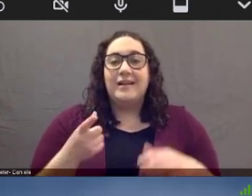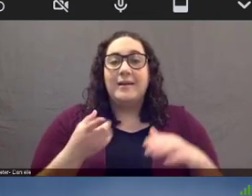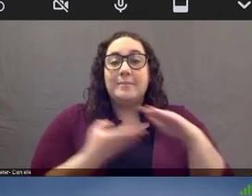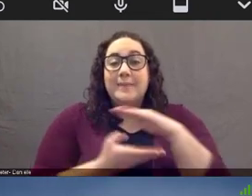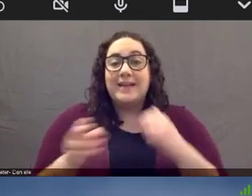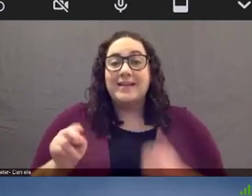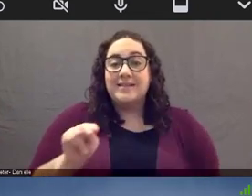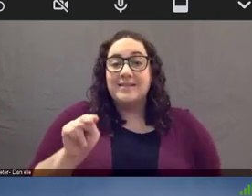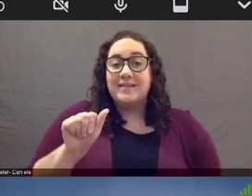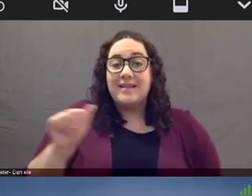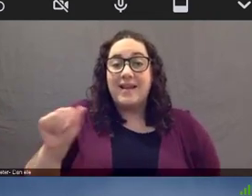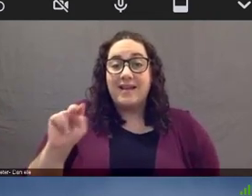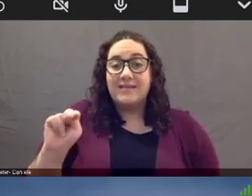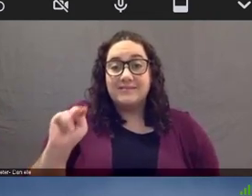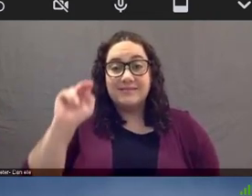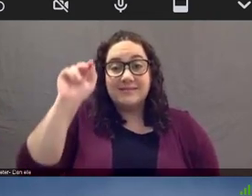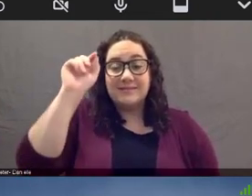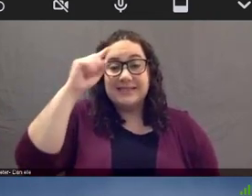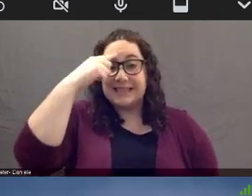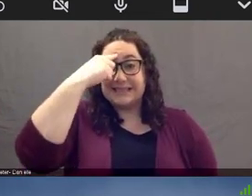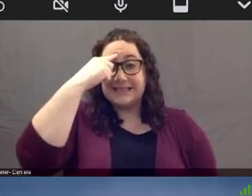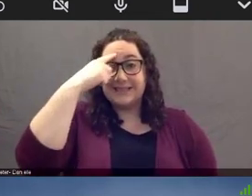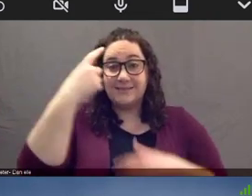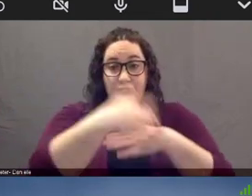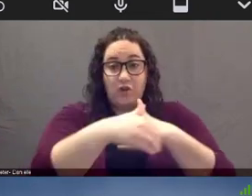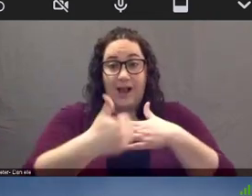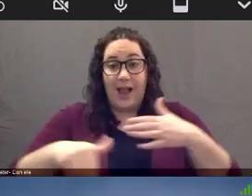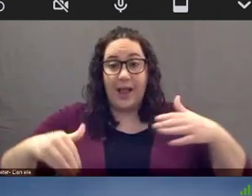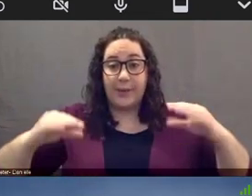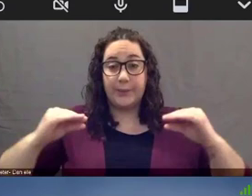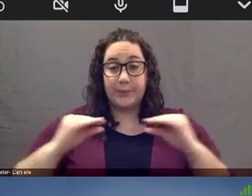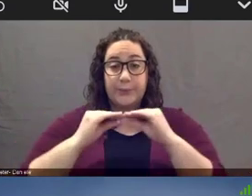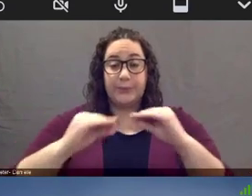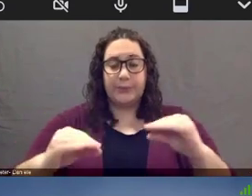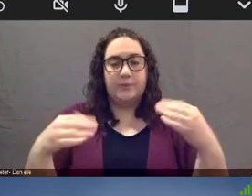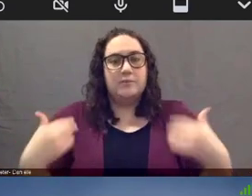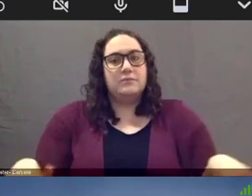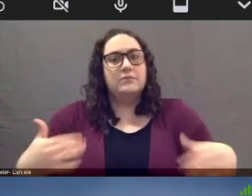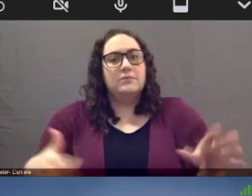so Indian bread. It was delicious, right? So I followed